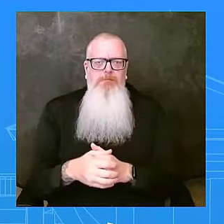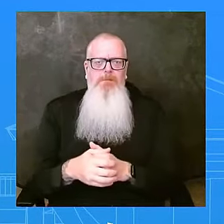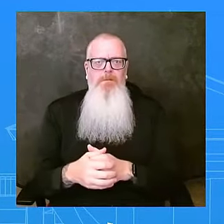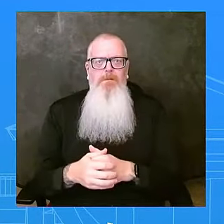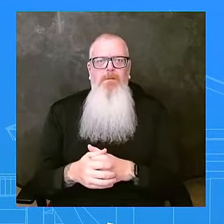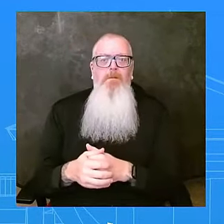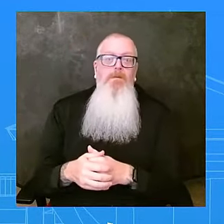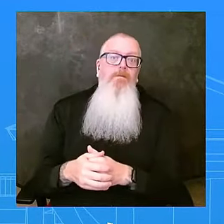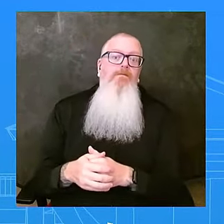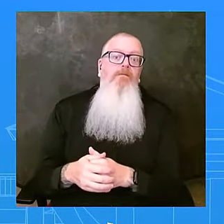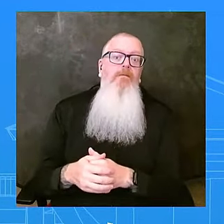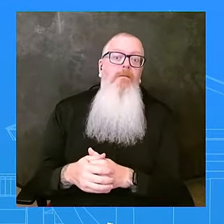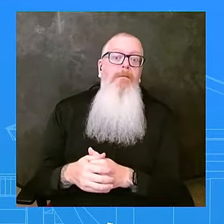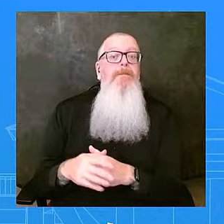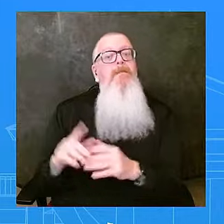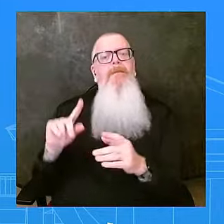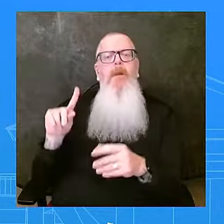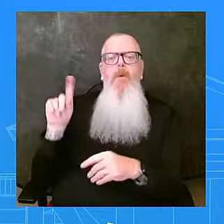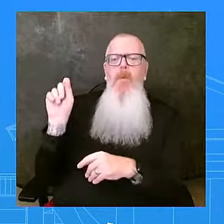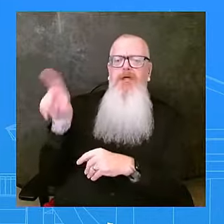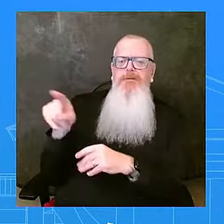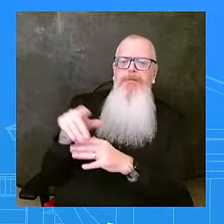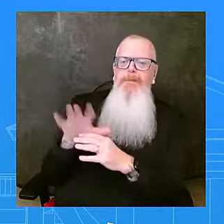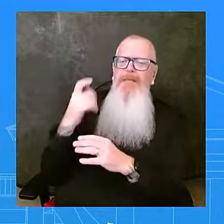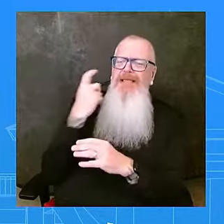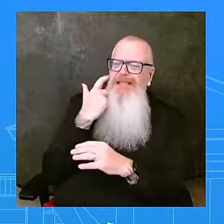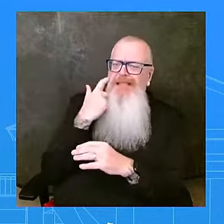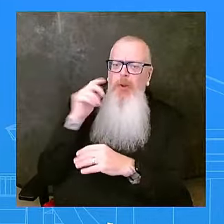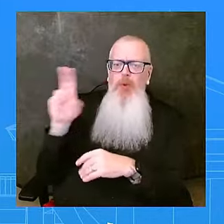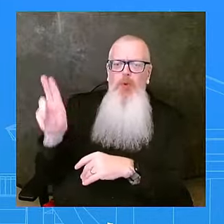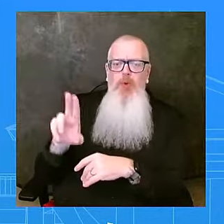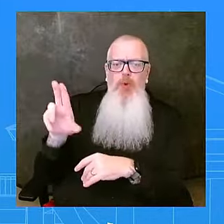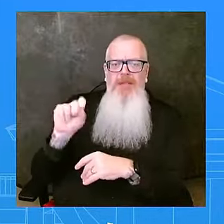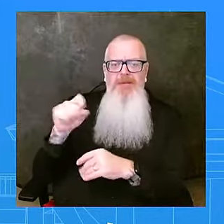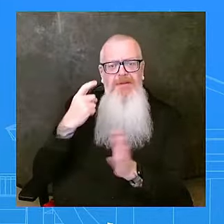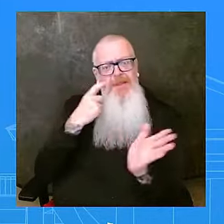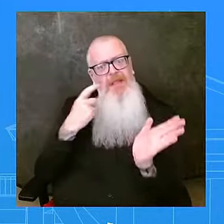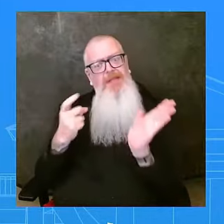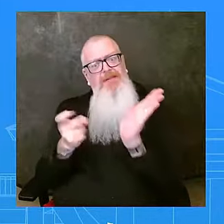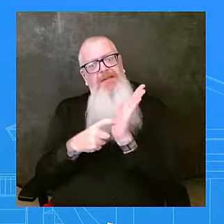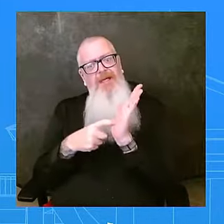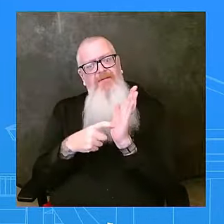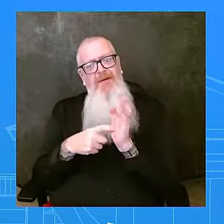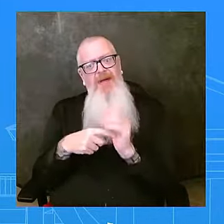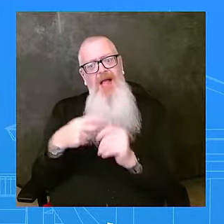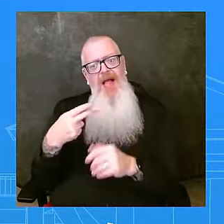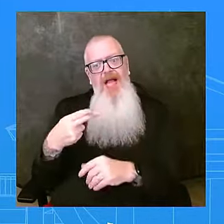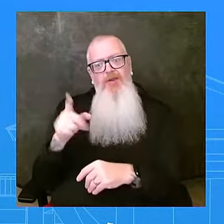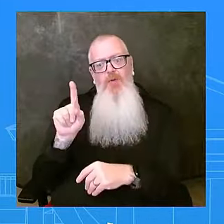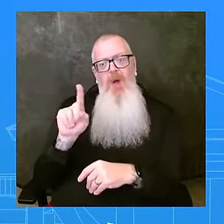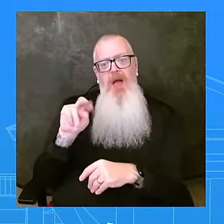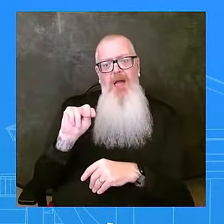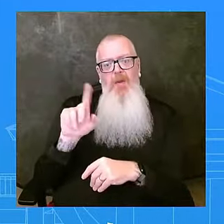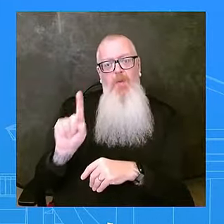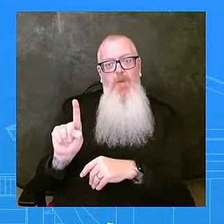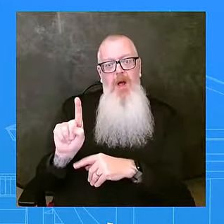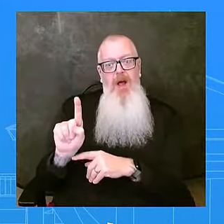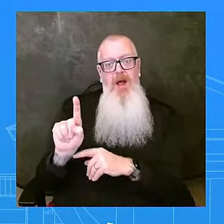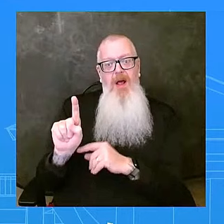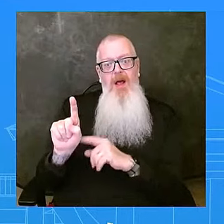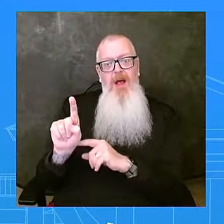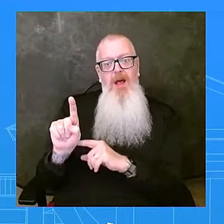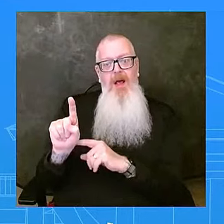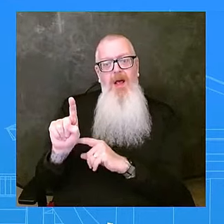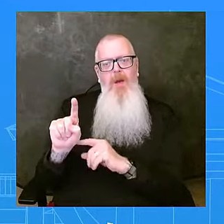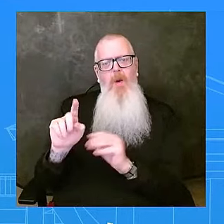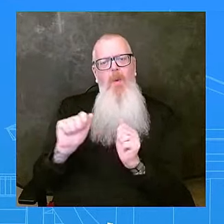Recently, the U.S. identified the first case of H5N1 in a person that had no known animal contact. And